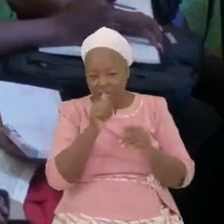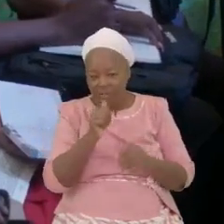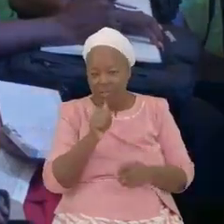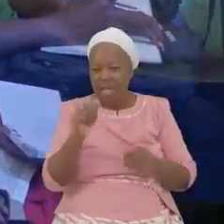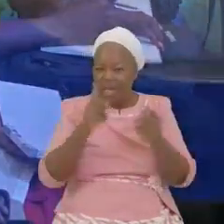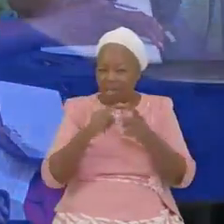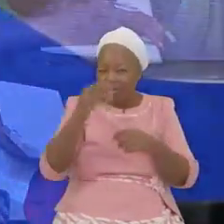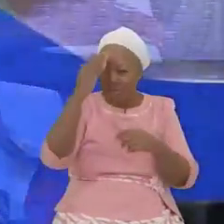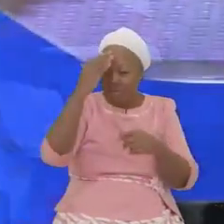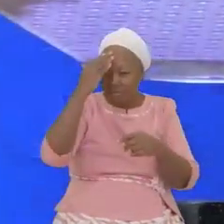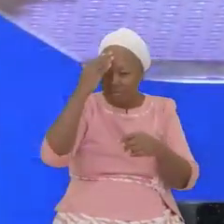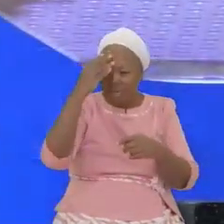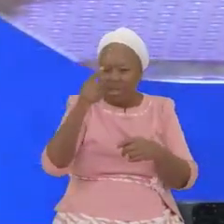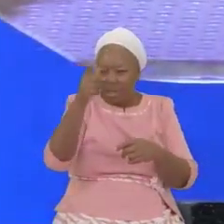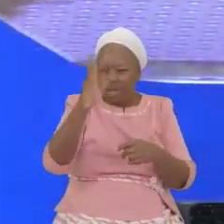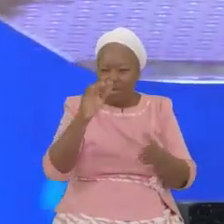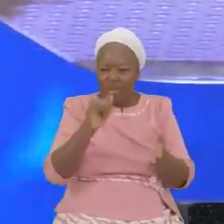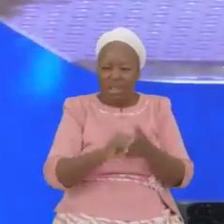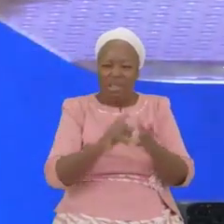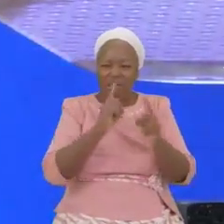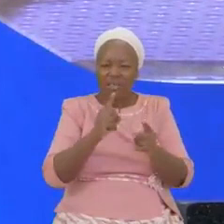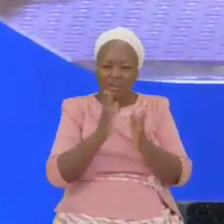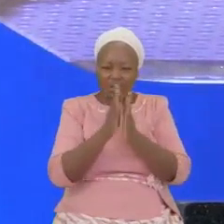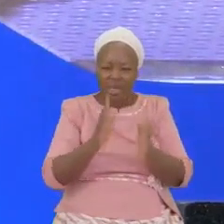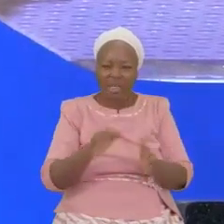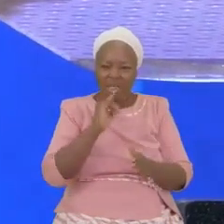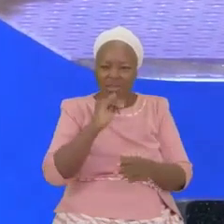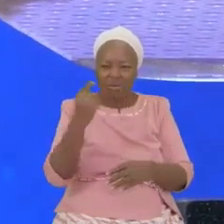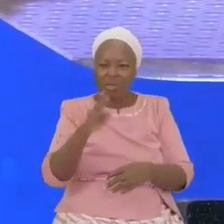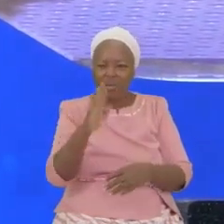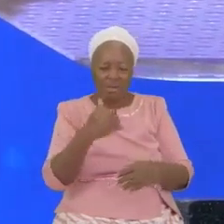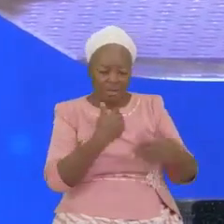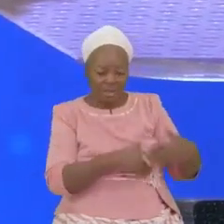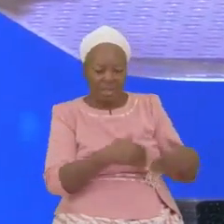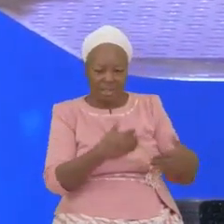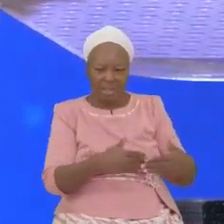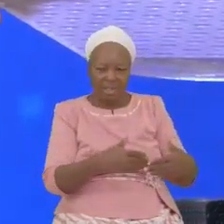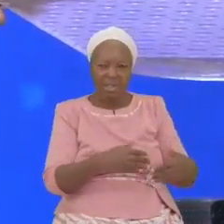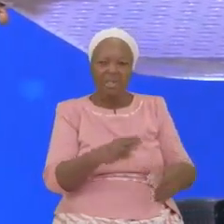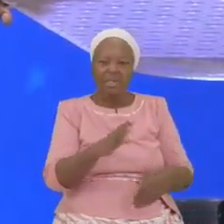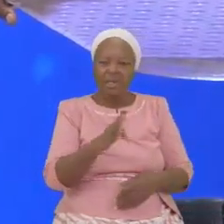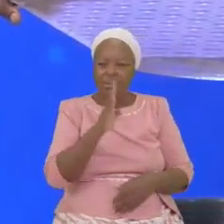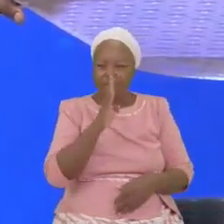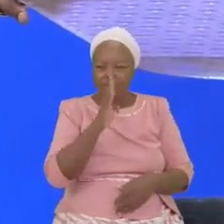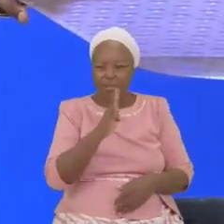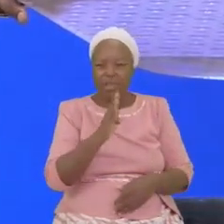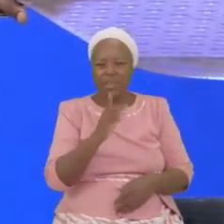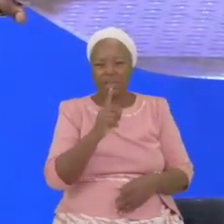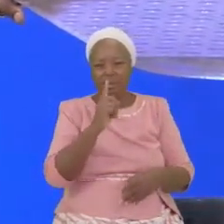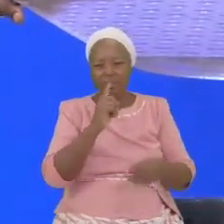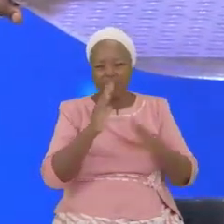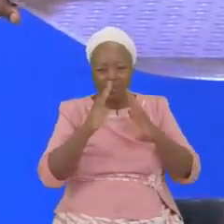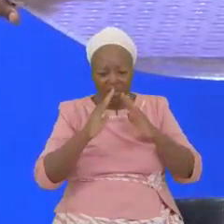God who answers prayer is always by your side. He has a plan for you. He has